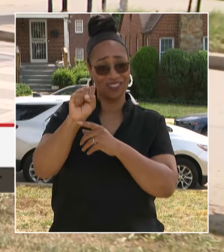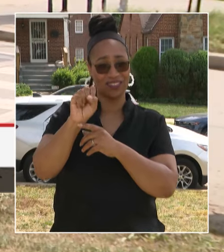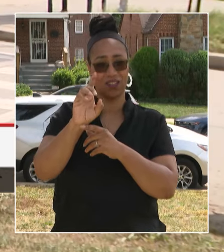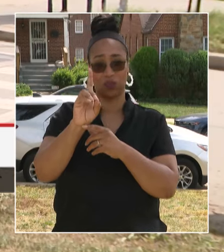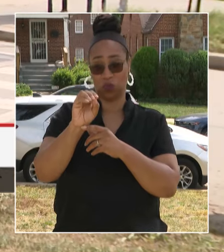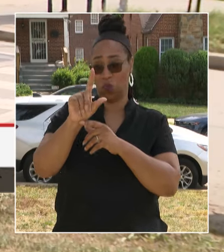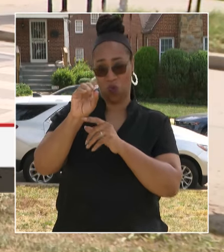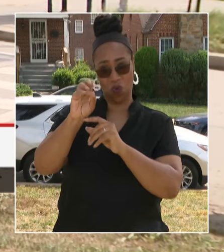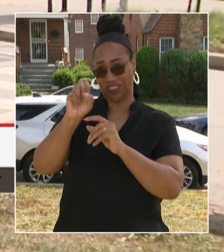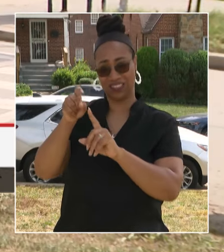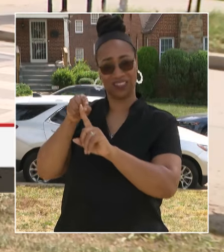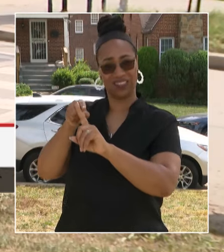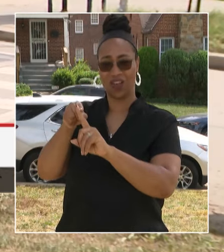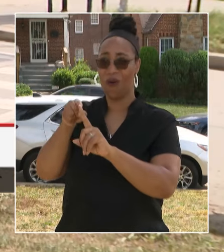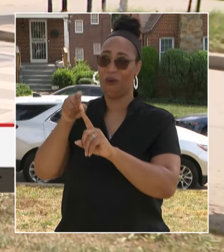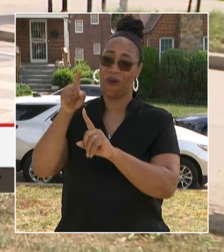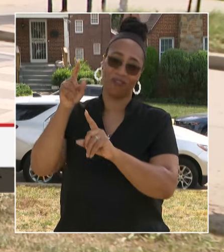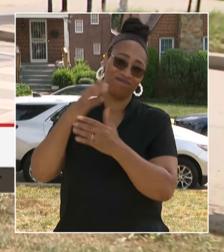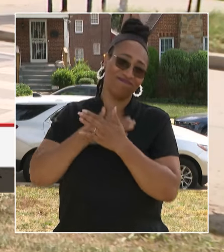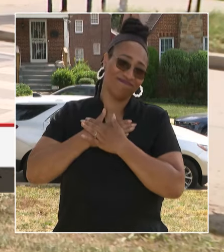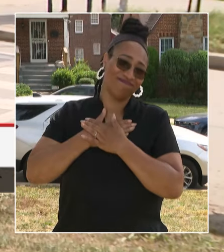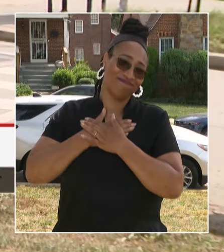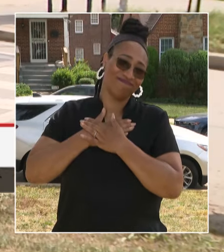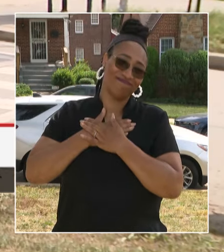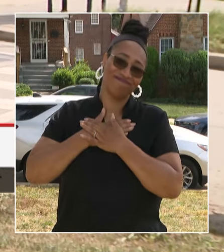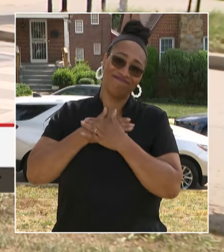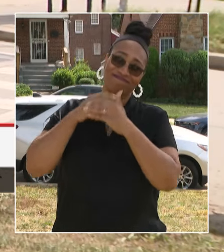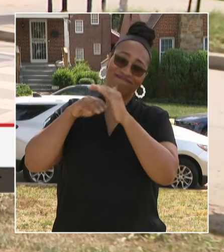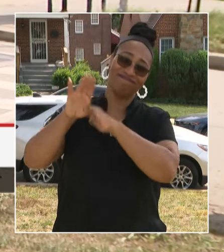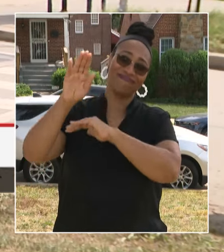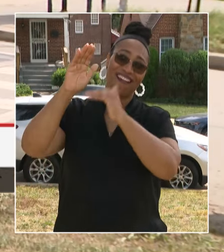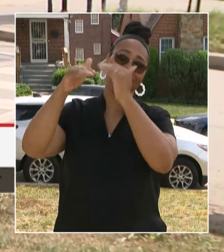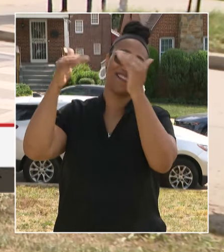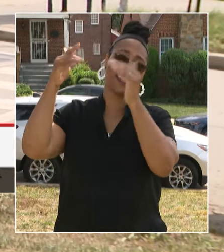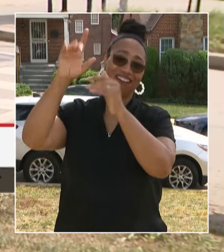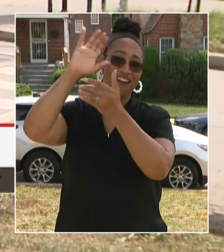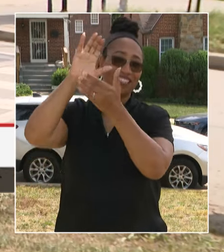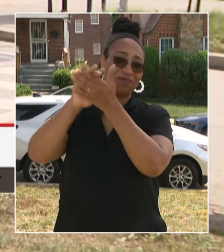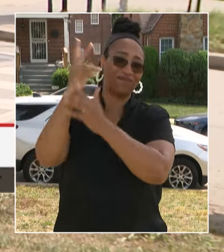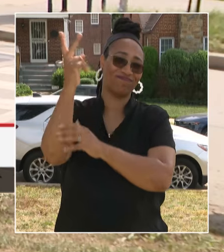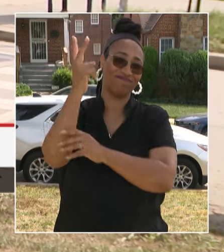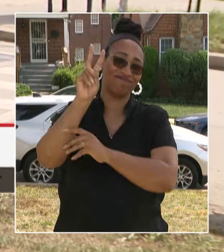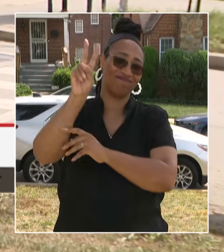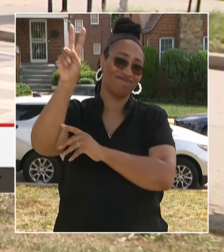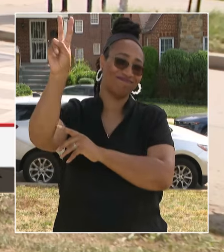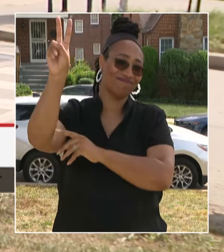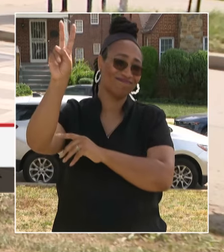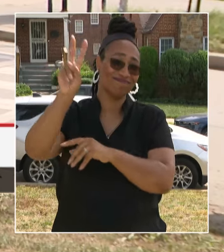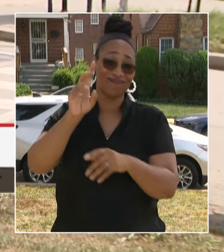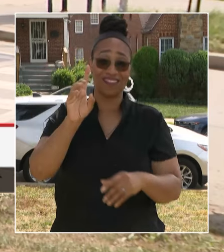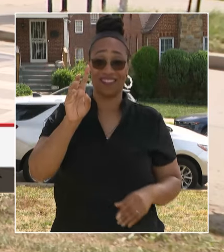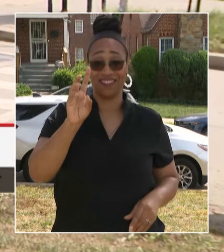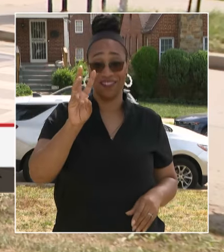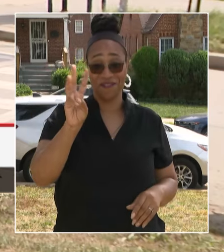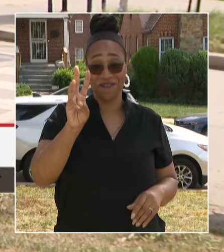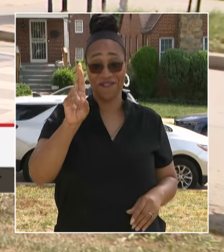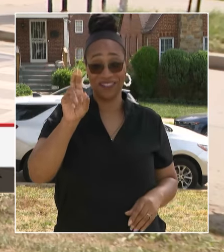husband. Mr. Spaulding wasn't just a council member. He worked at Phelps, he taught, he did things in our